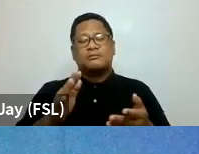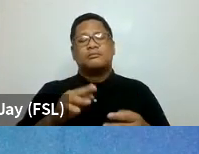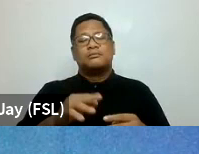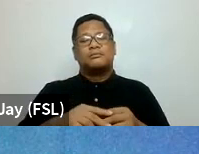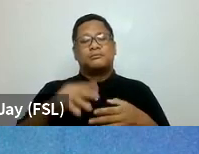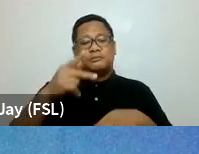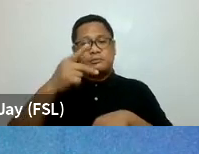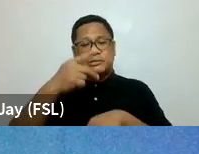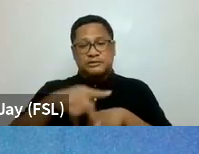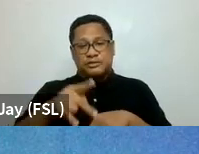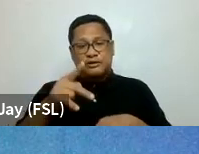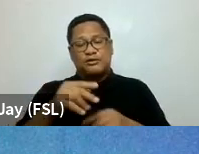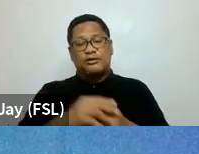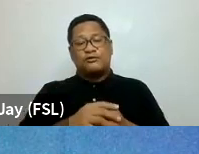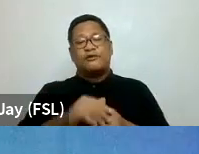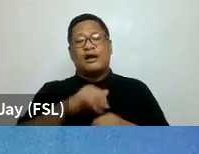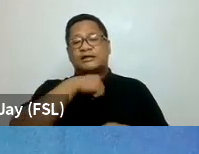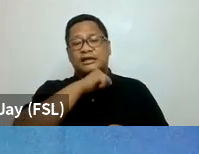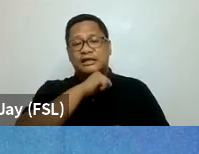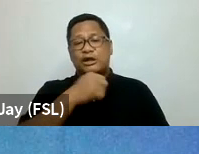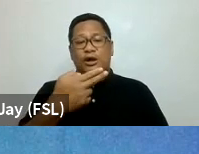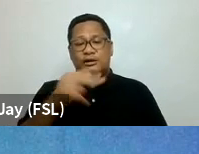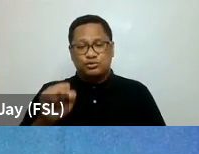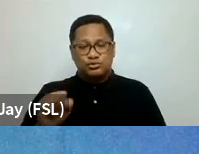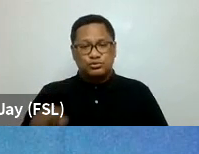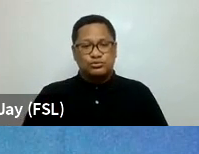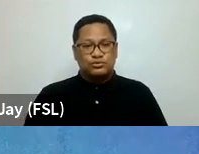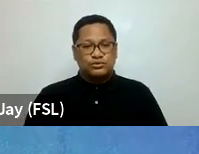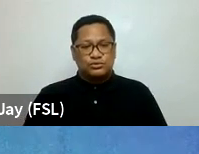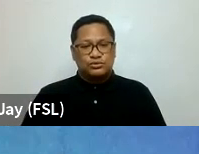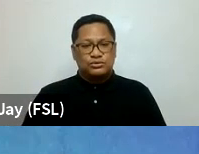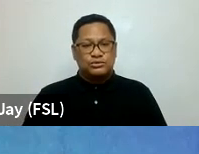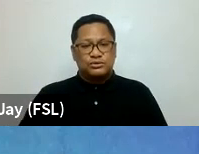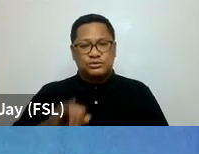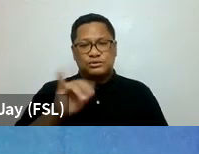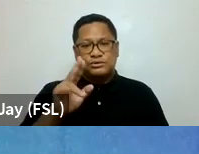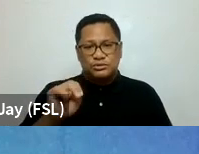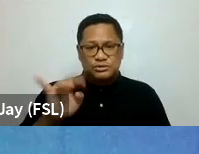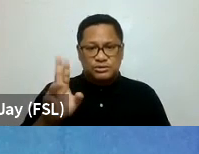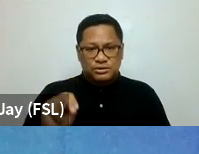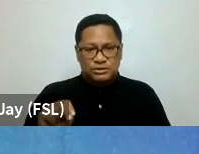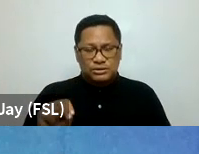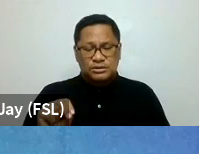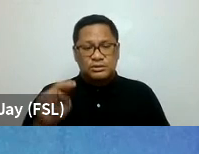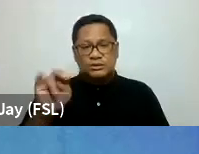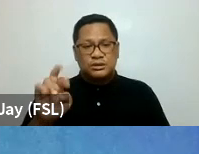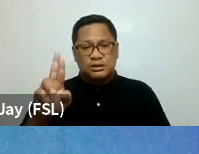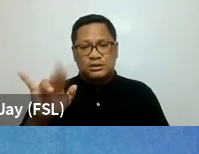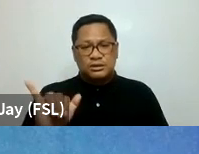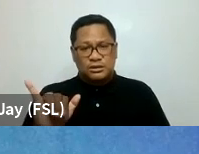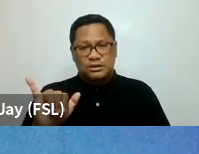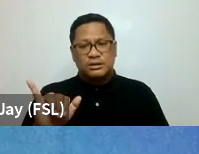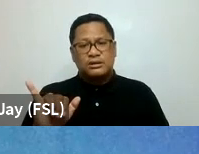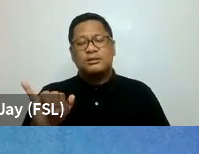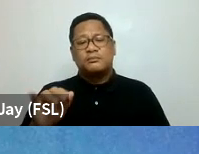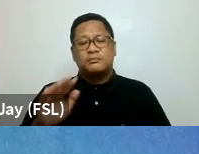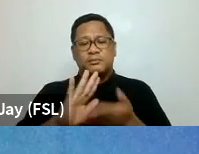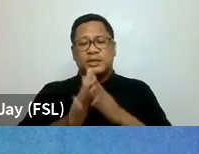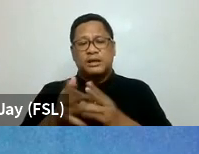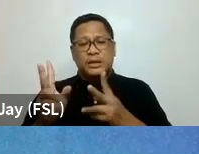in the middle of these two lovely girls, si Janjan Neri. Janjan Neri became